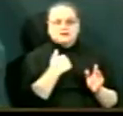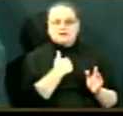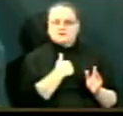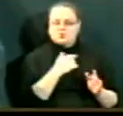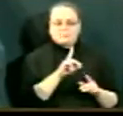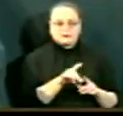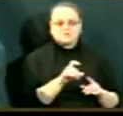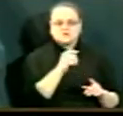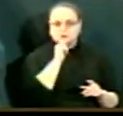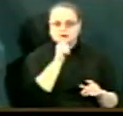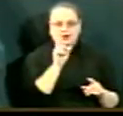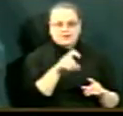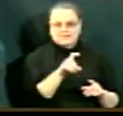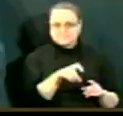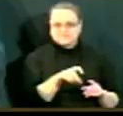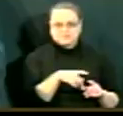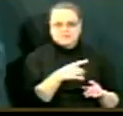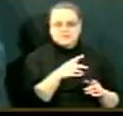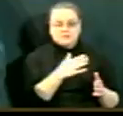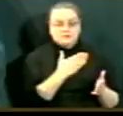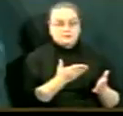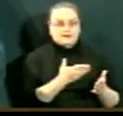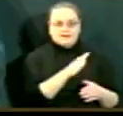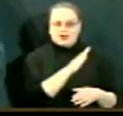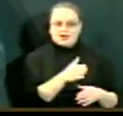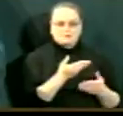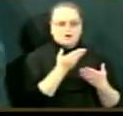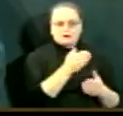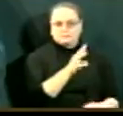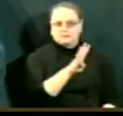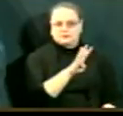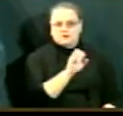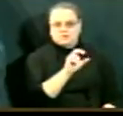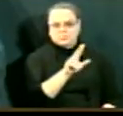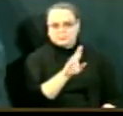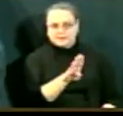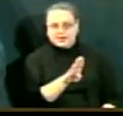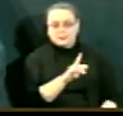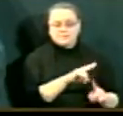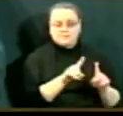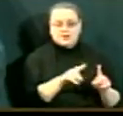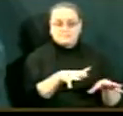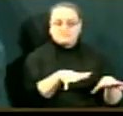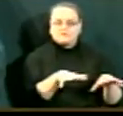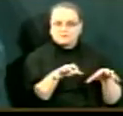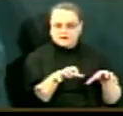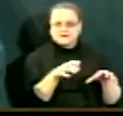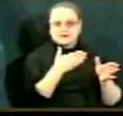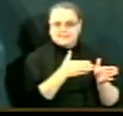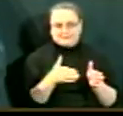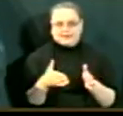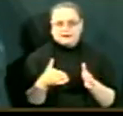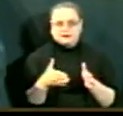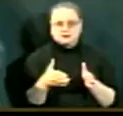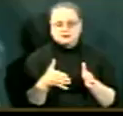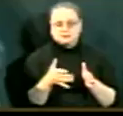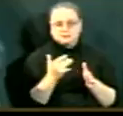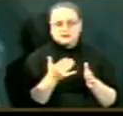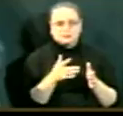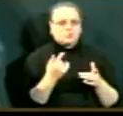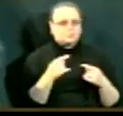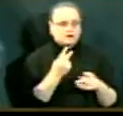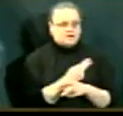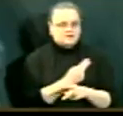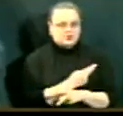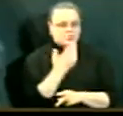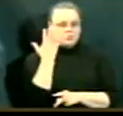So it's not necessarily that we may never offer a 403B. Correct. But freezing the plan, that's kind of what I'm trying to figure